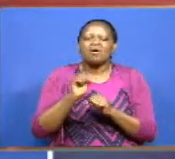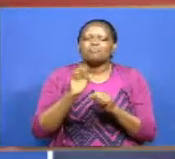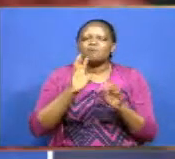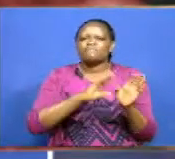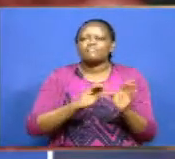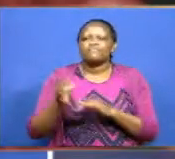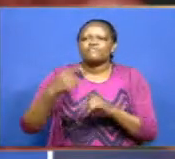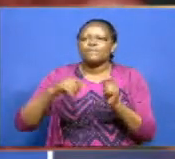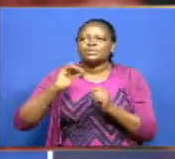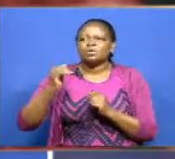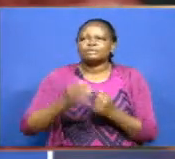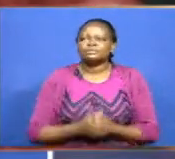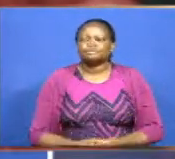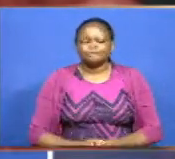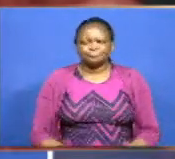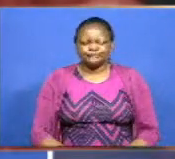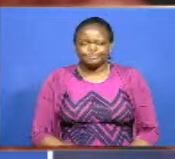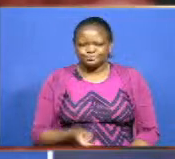CBD. Madaman,